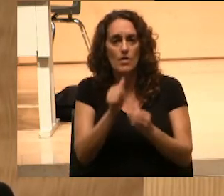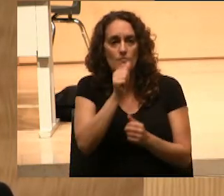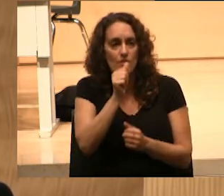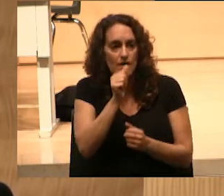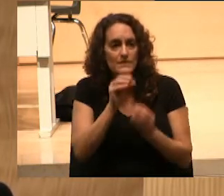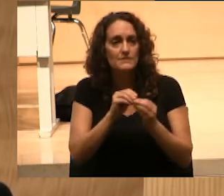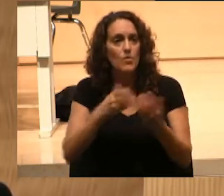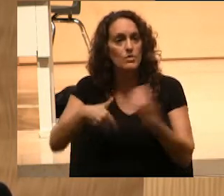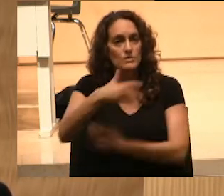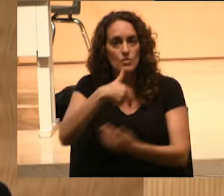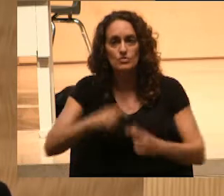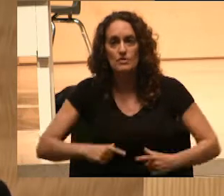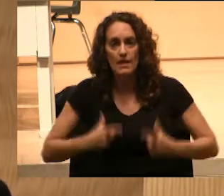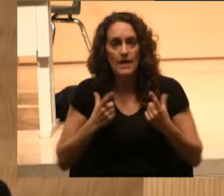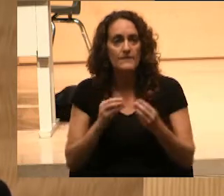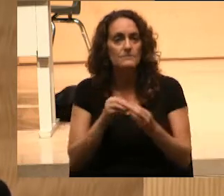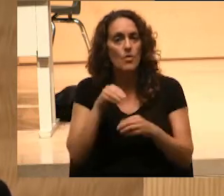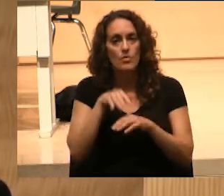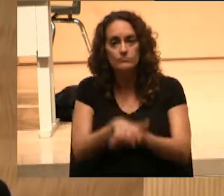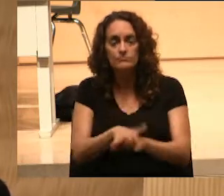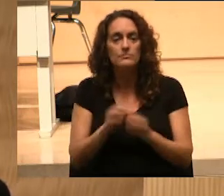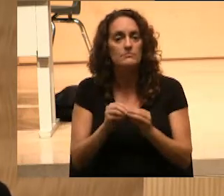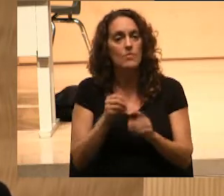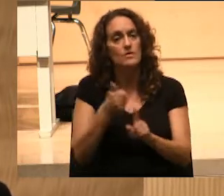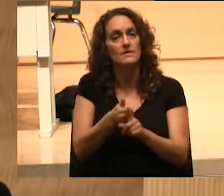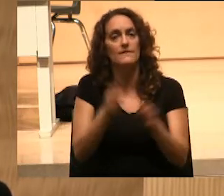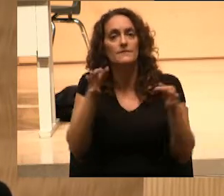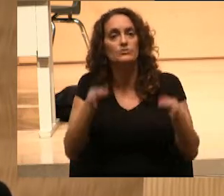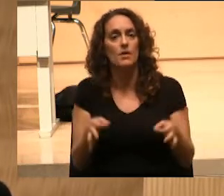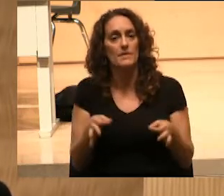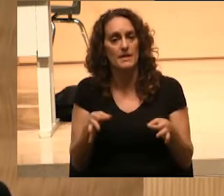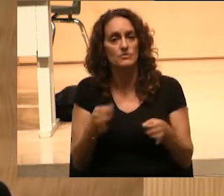social lives and self-determination.